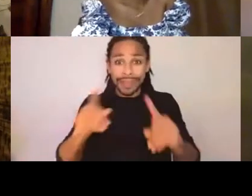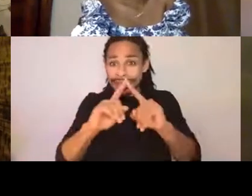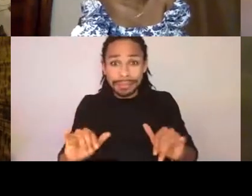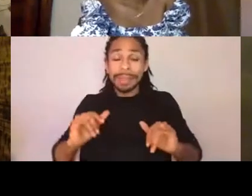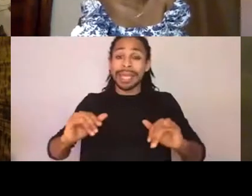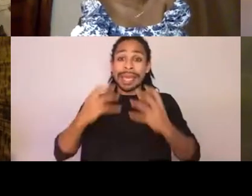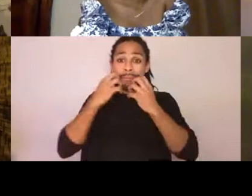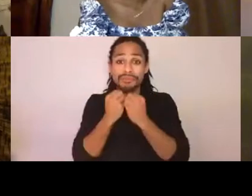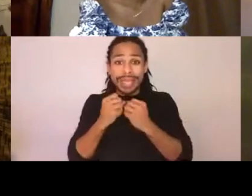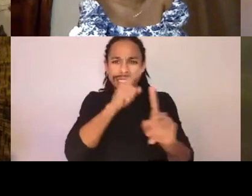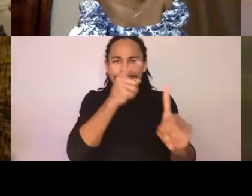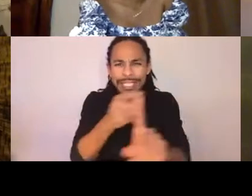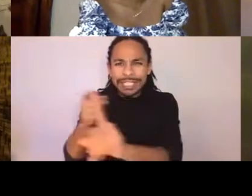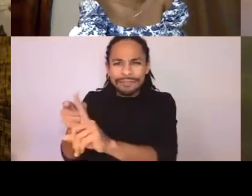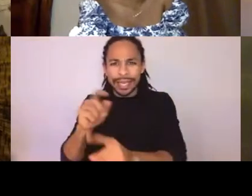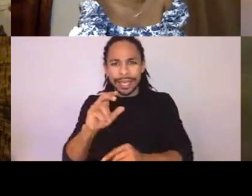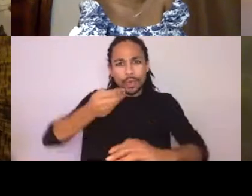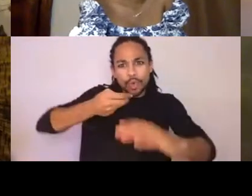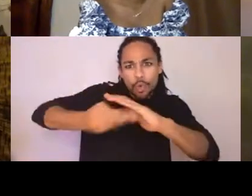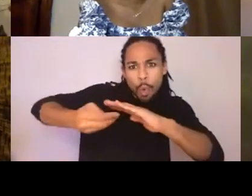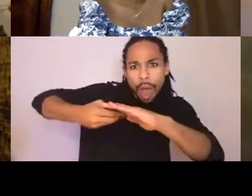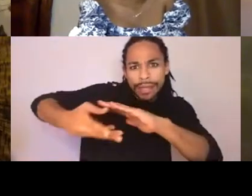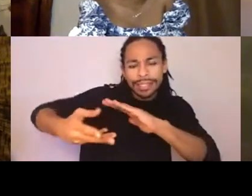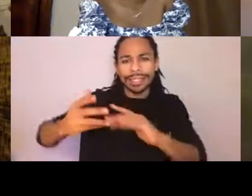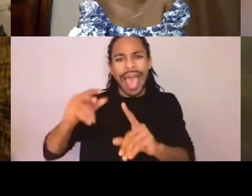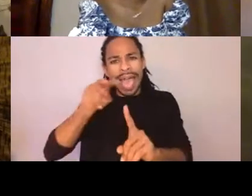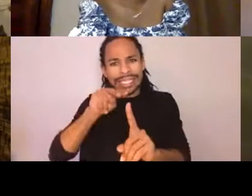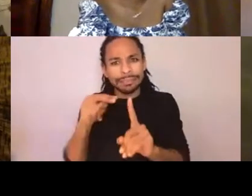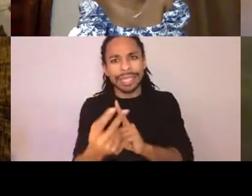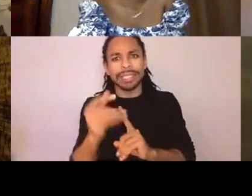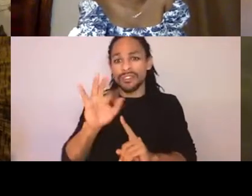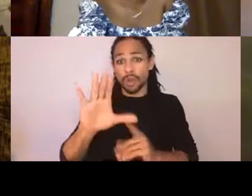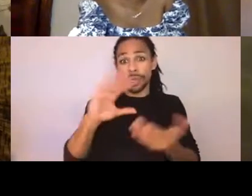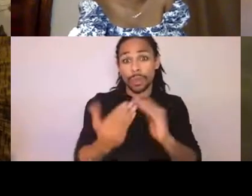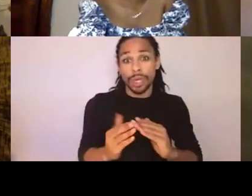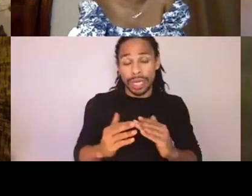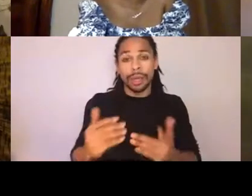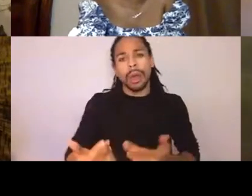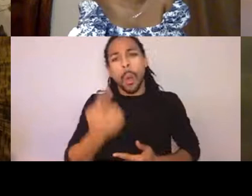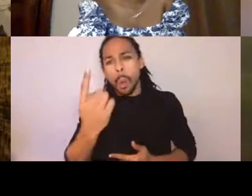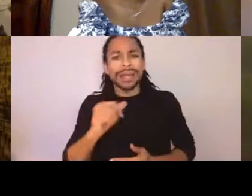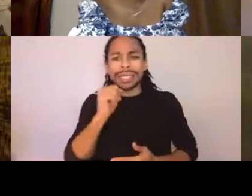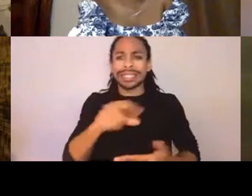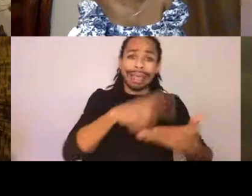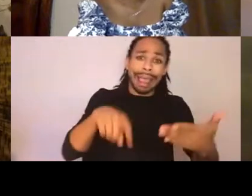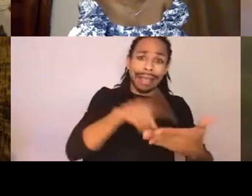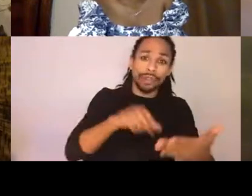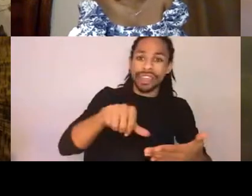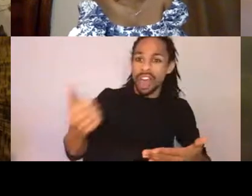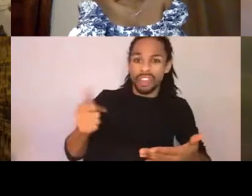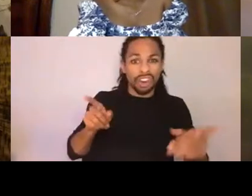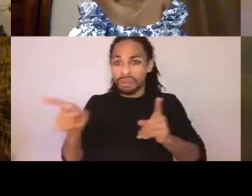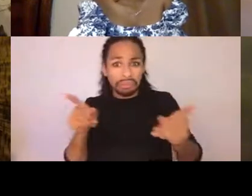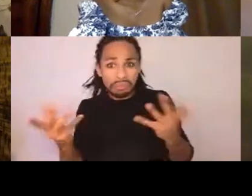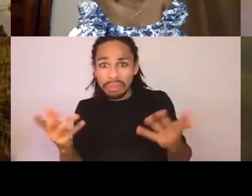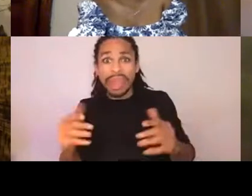specific nuances of the community that you are personally from. One doesn't exclude the other. And I think sometimes